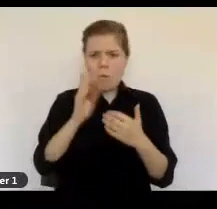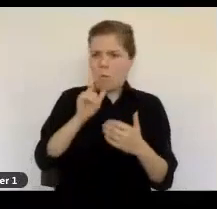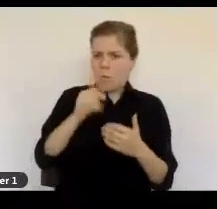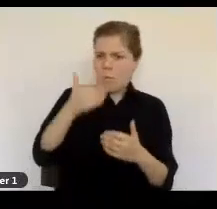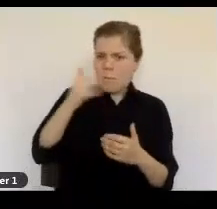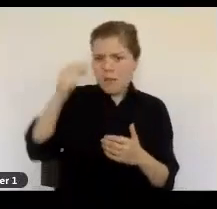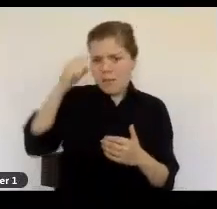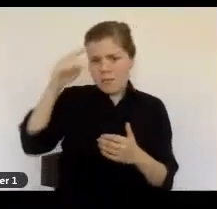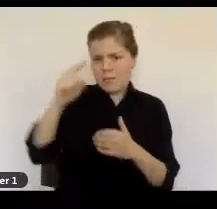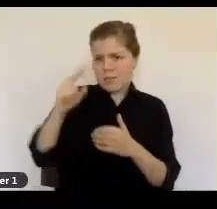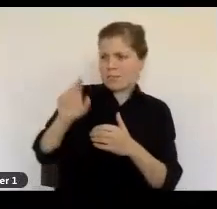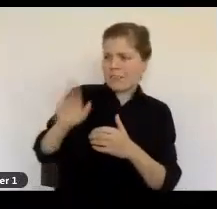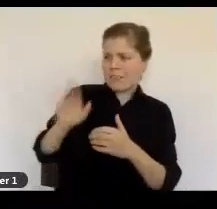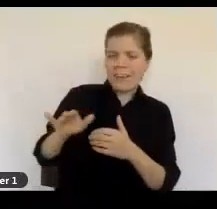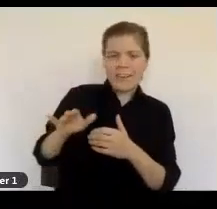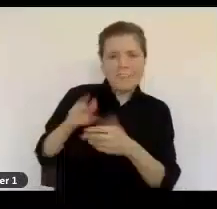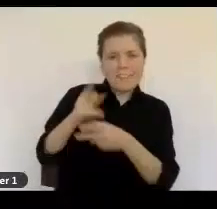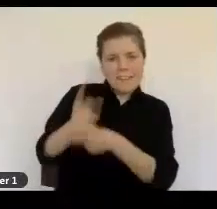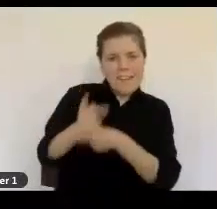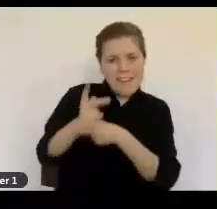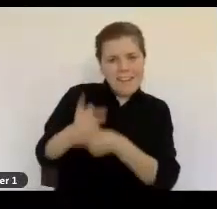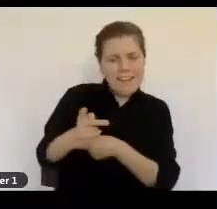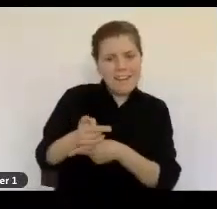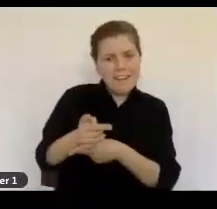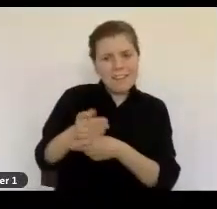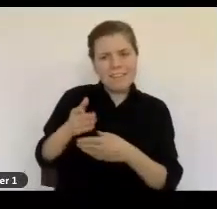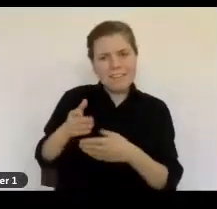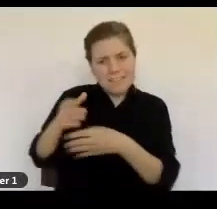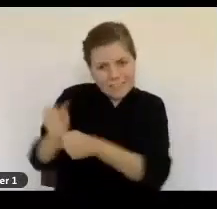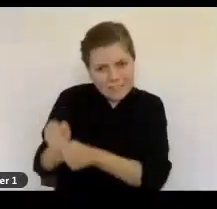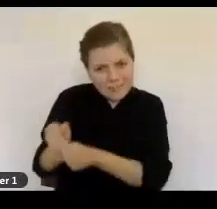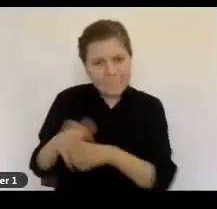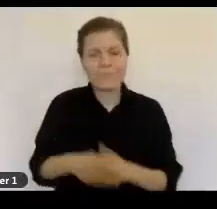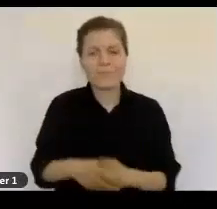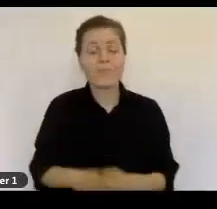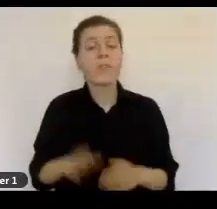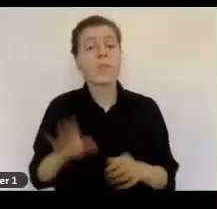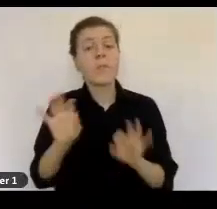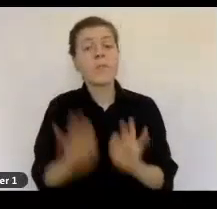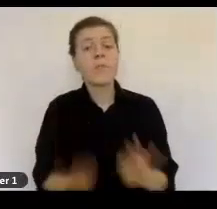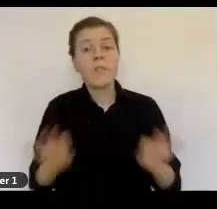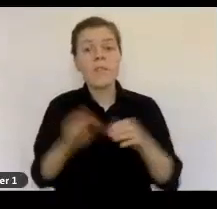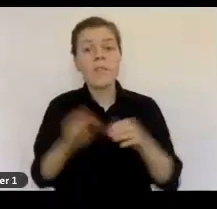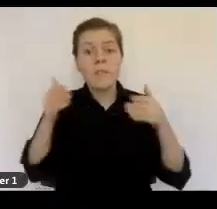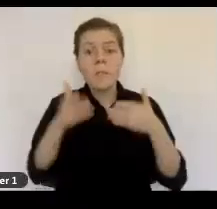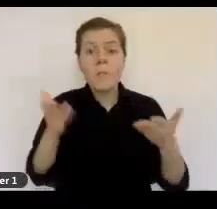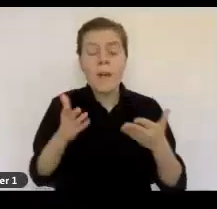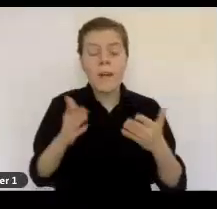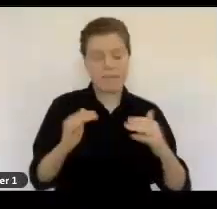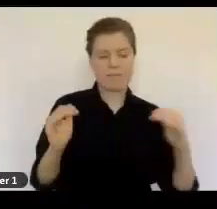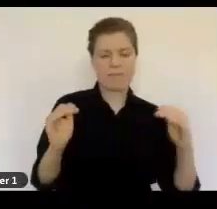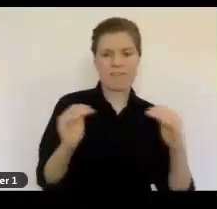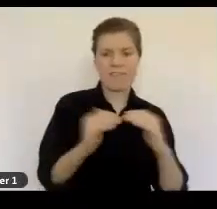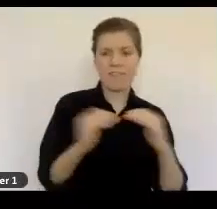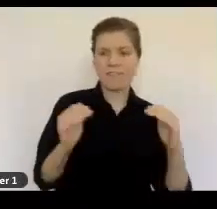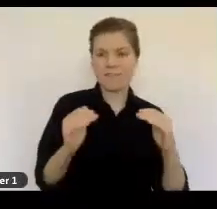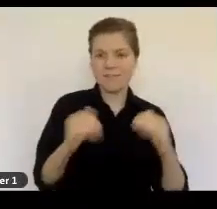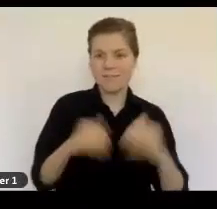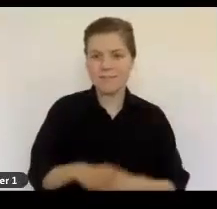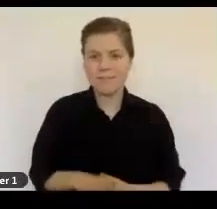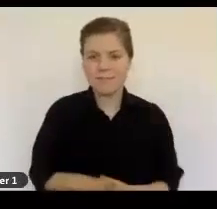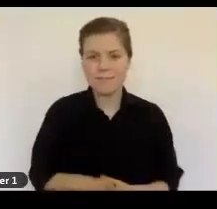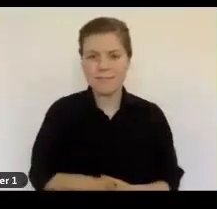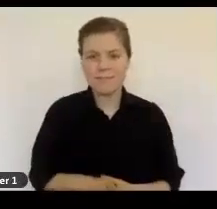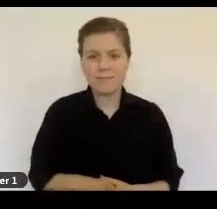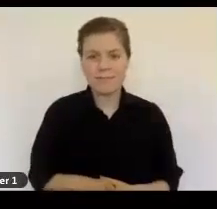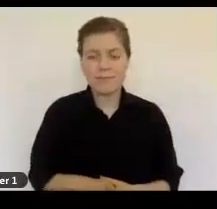So underlying all of that is justice. And the focus, in general, tends to be on figuring out a way to balance both